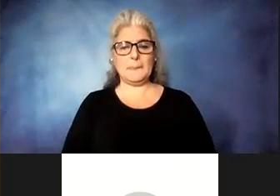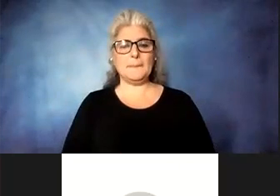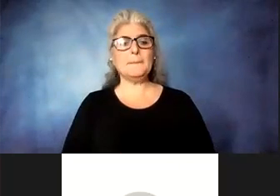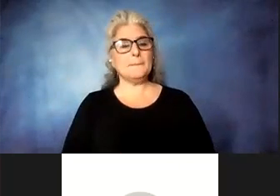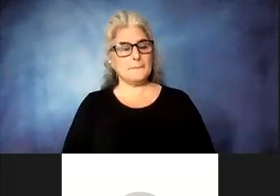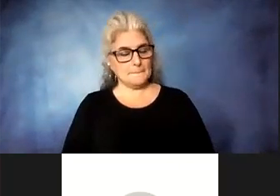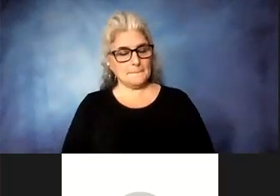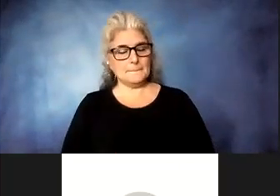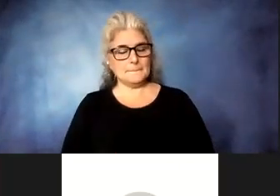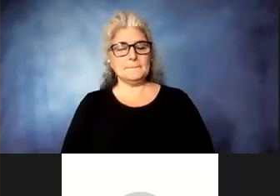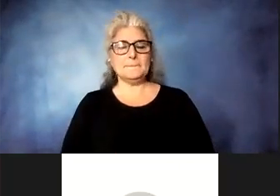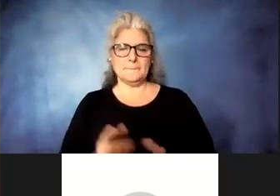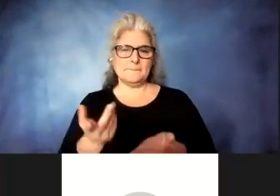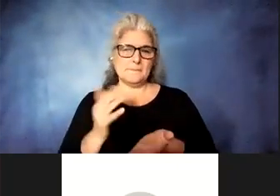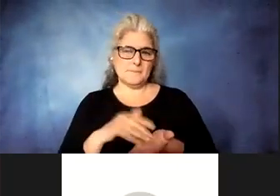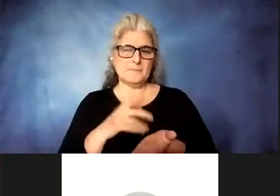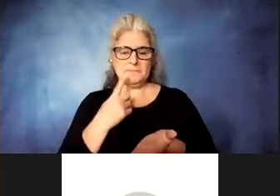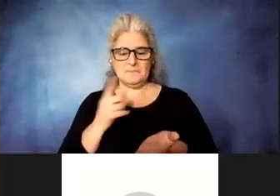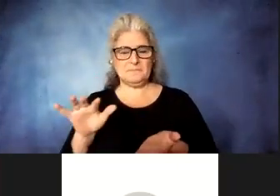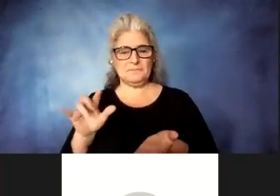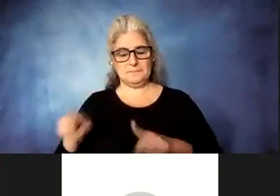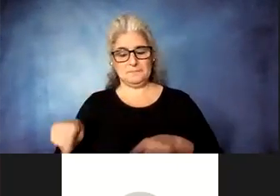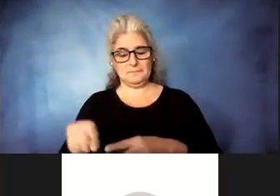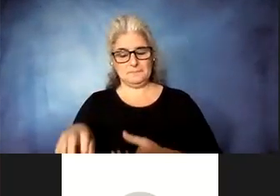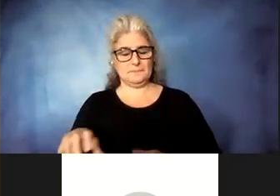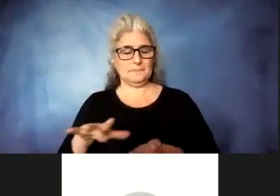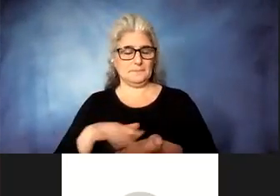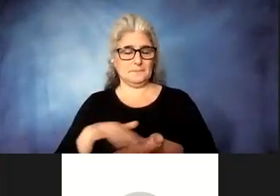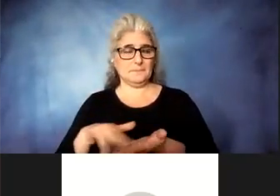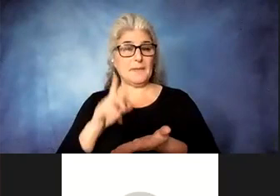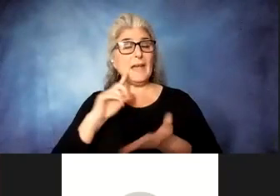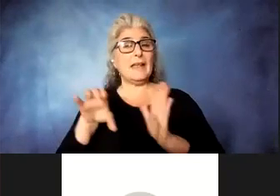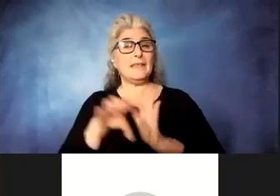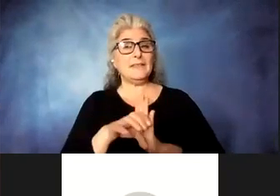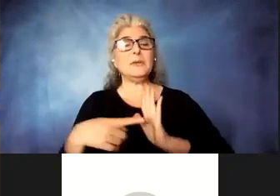those are in Braille. And the image on this slide is the keypad of the AutoMark.